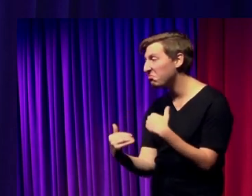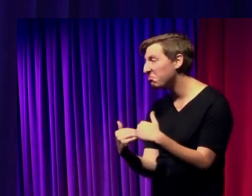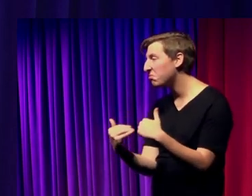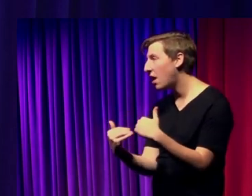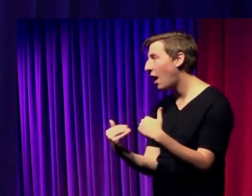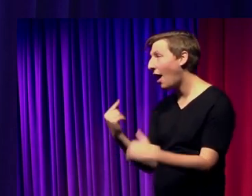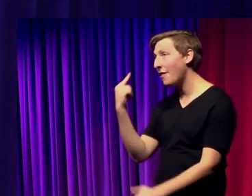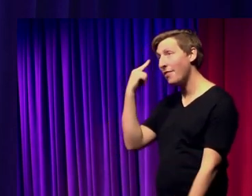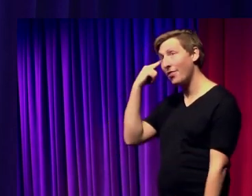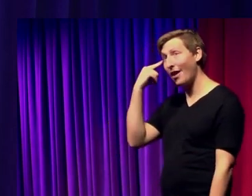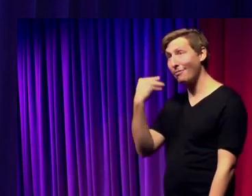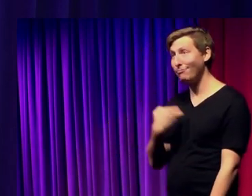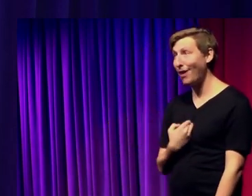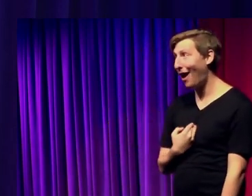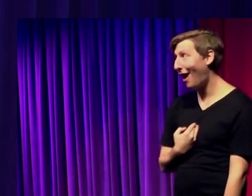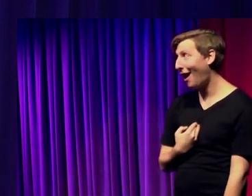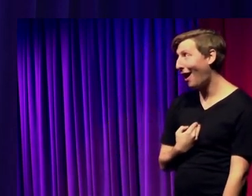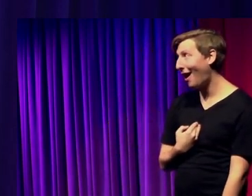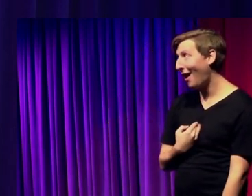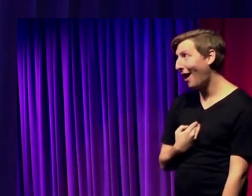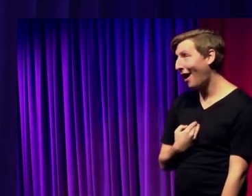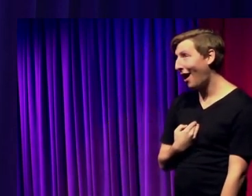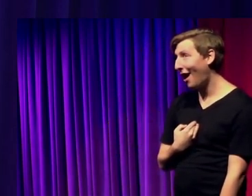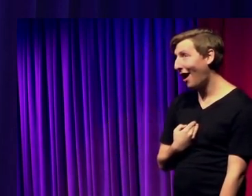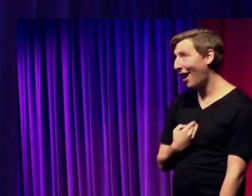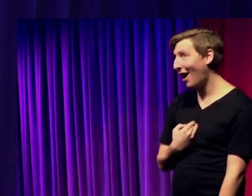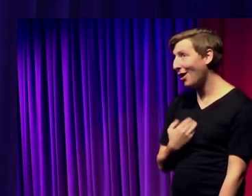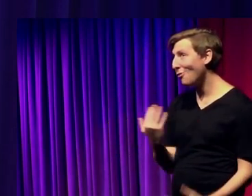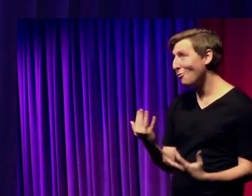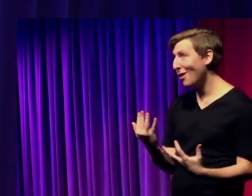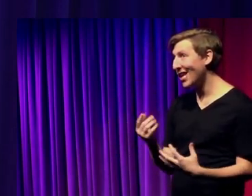I need to speak to a manager.